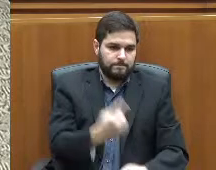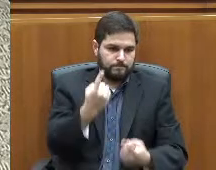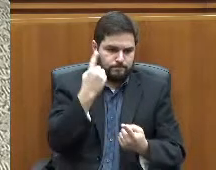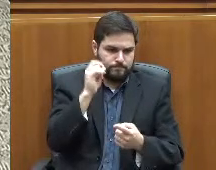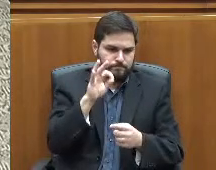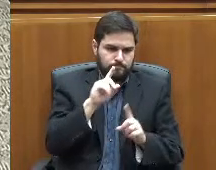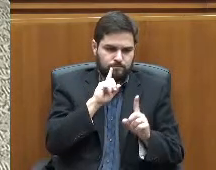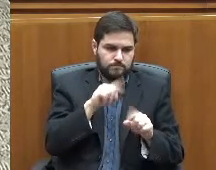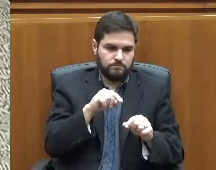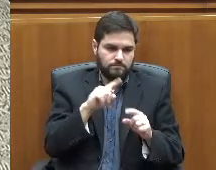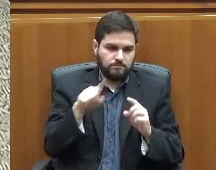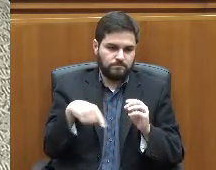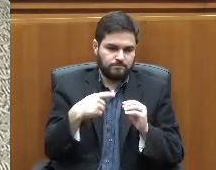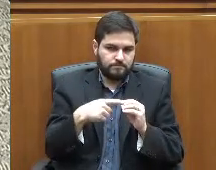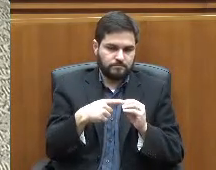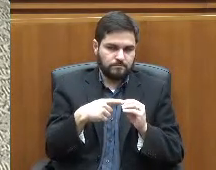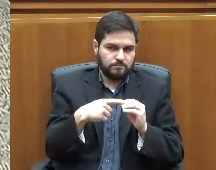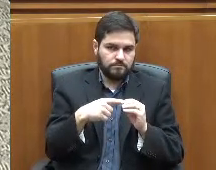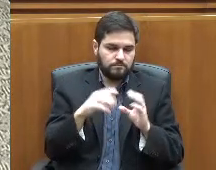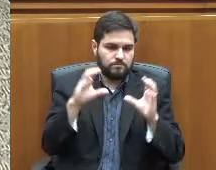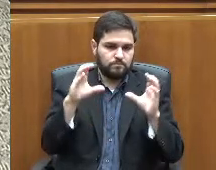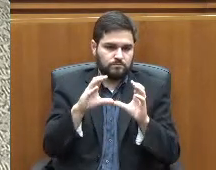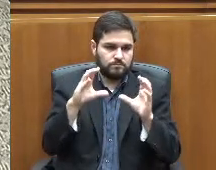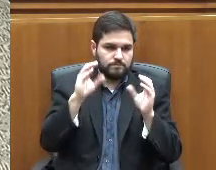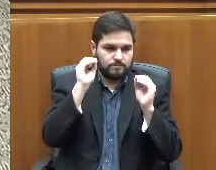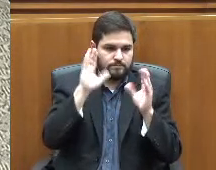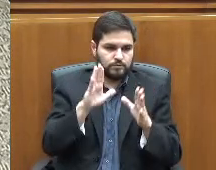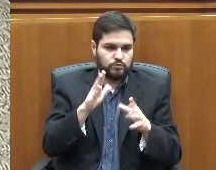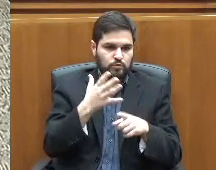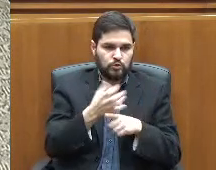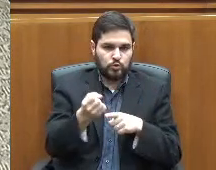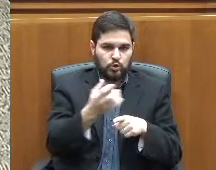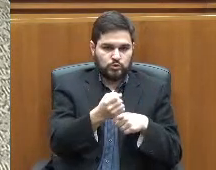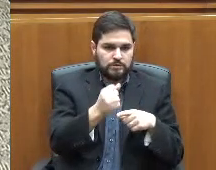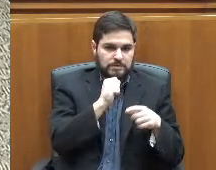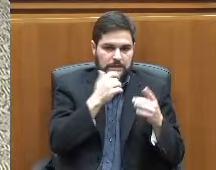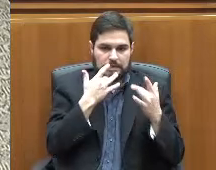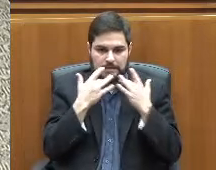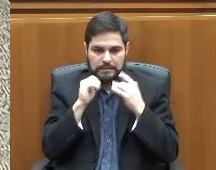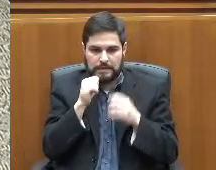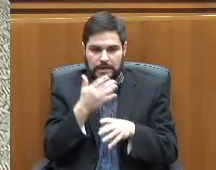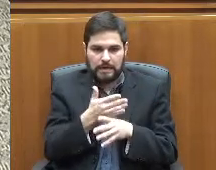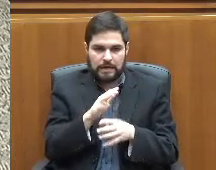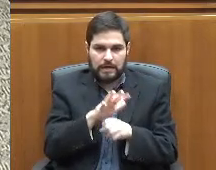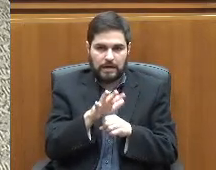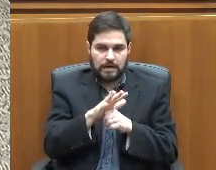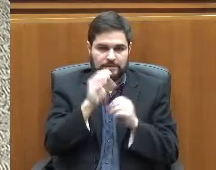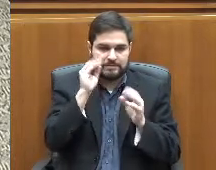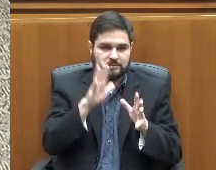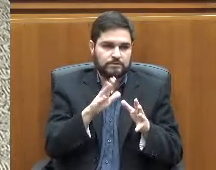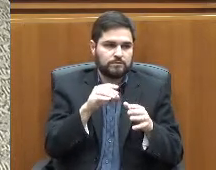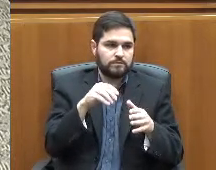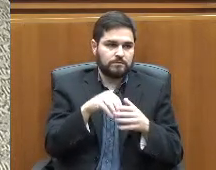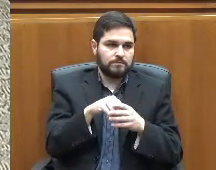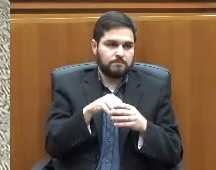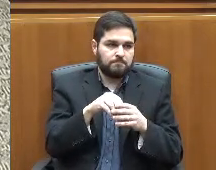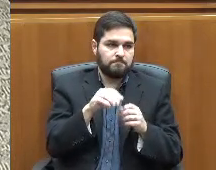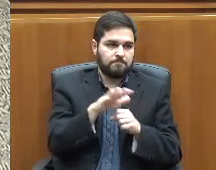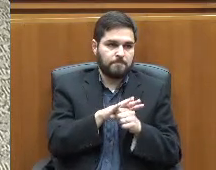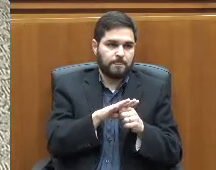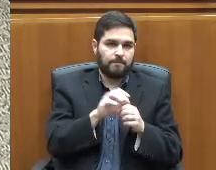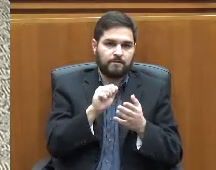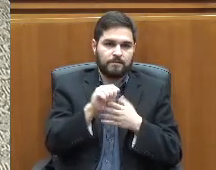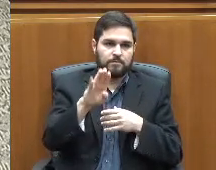Consideration of a report regarding the certification of teacher shortages in critical shortage areas submitted by